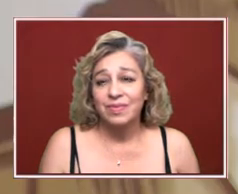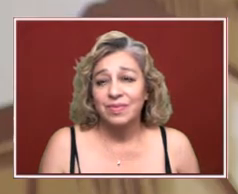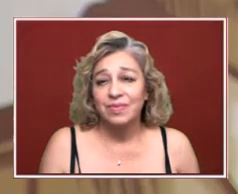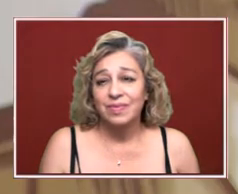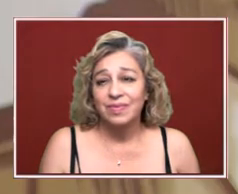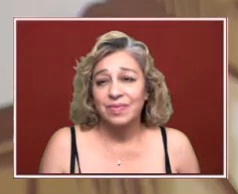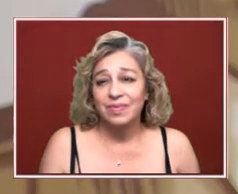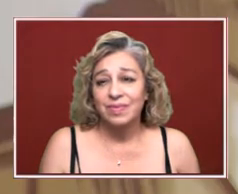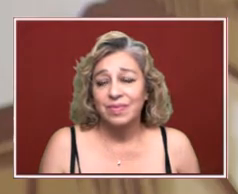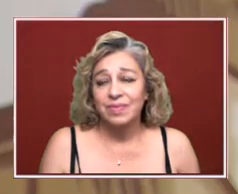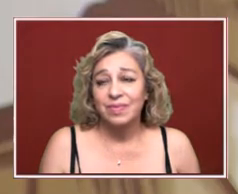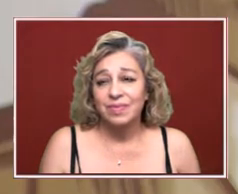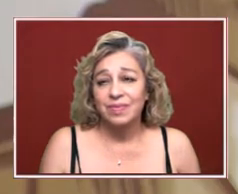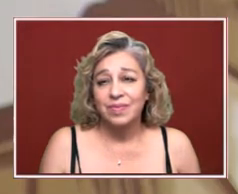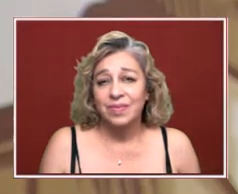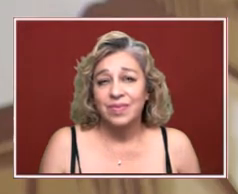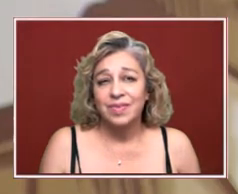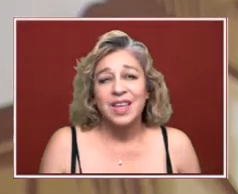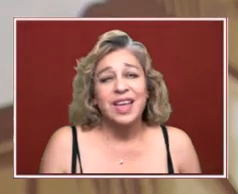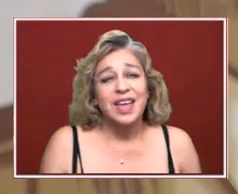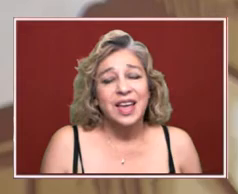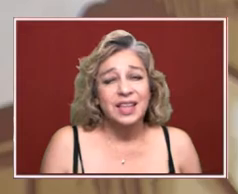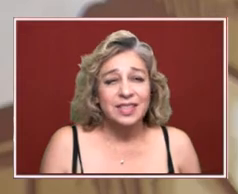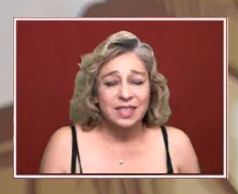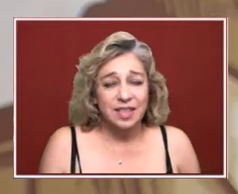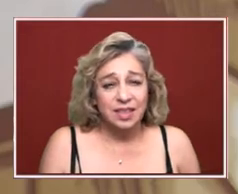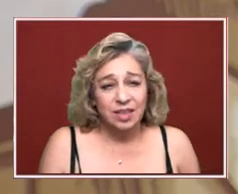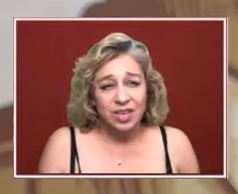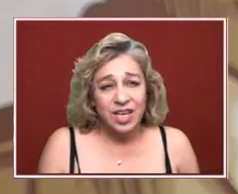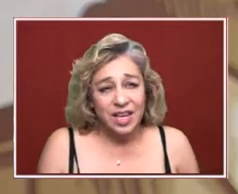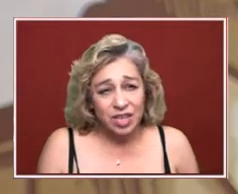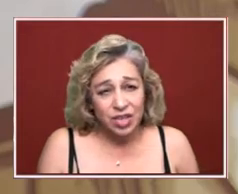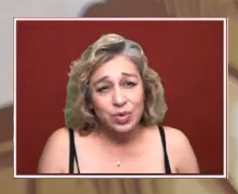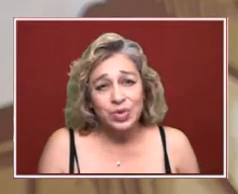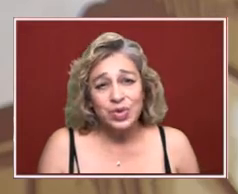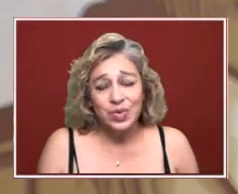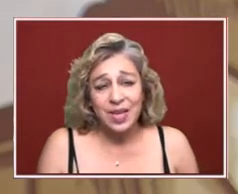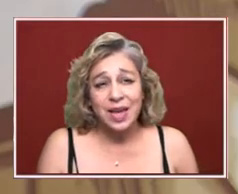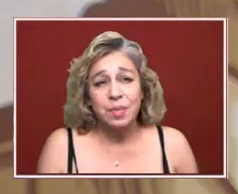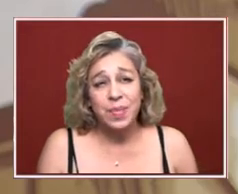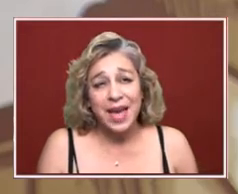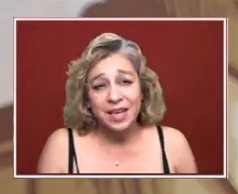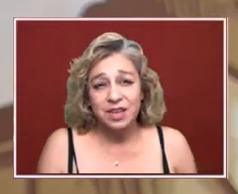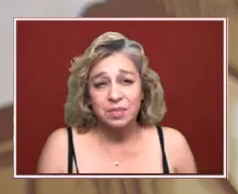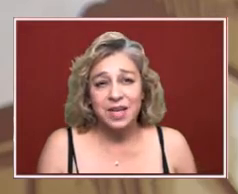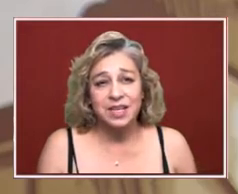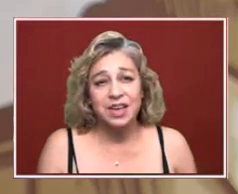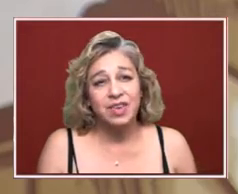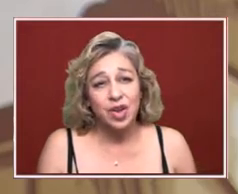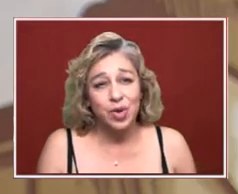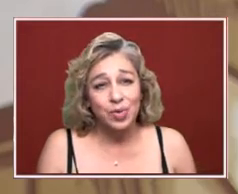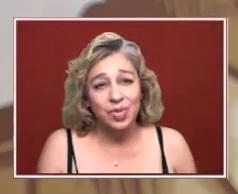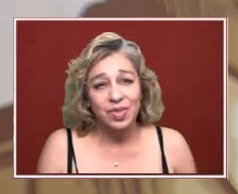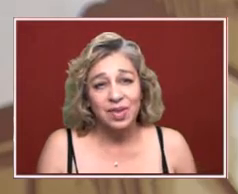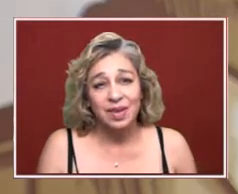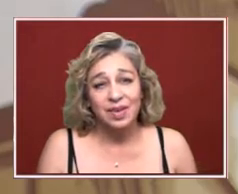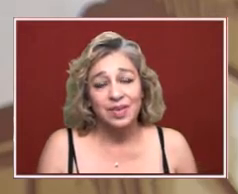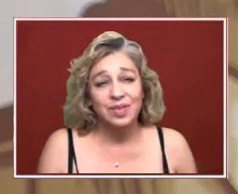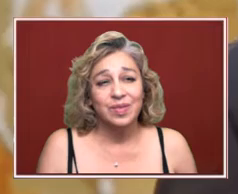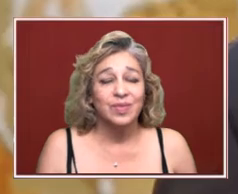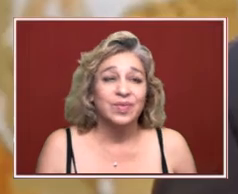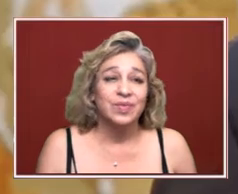abandono de los jóvenes. Is due to the abandonment of our youth.